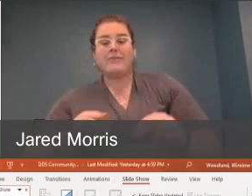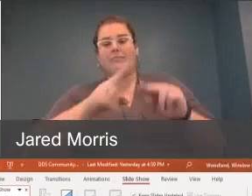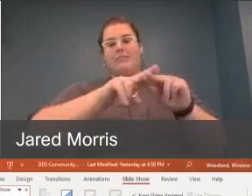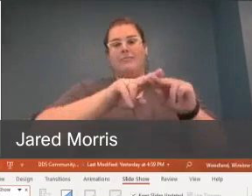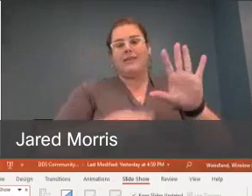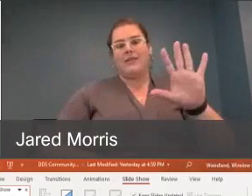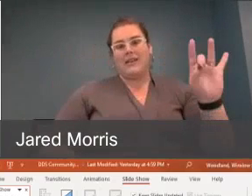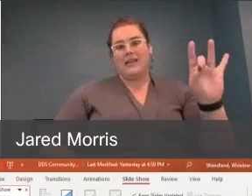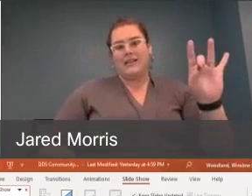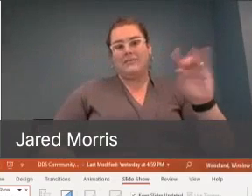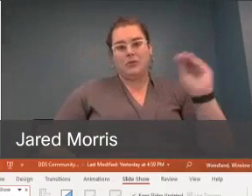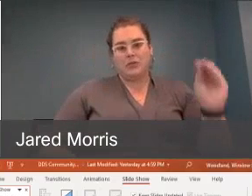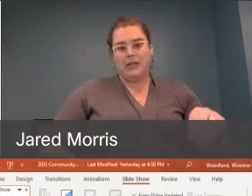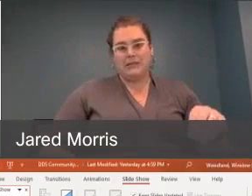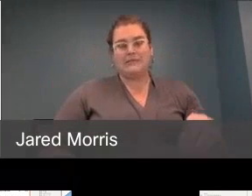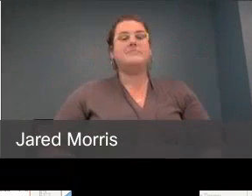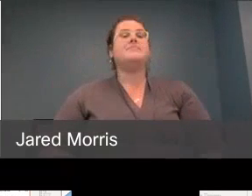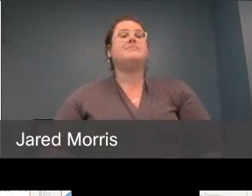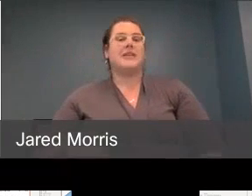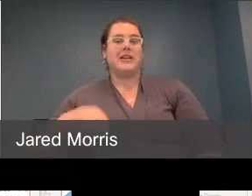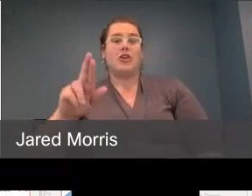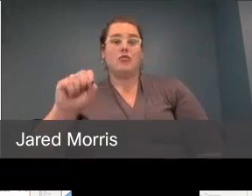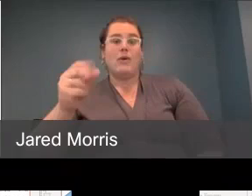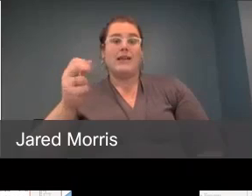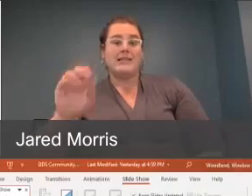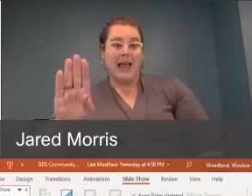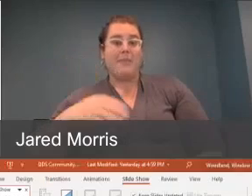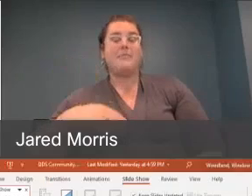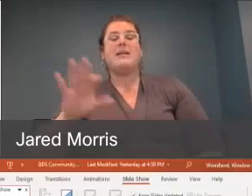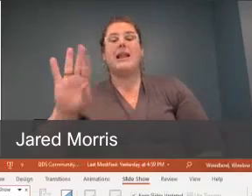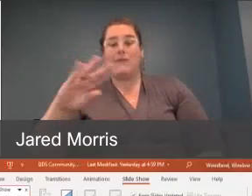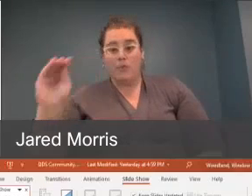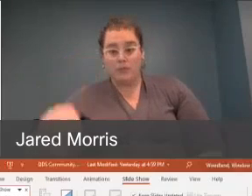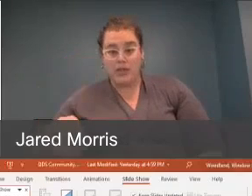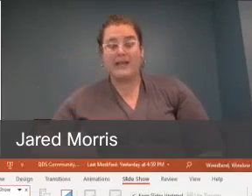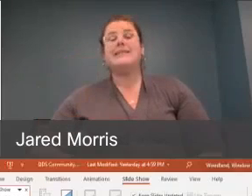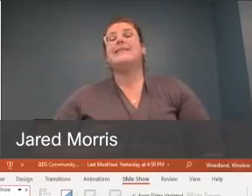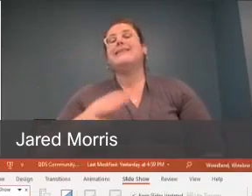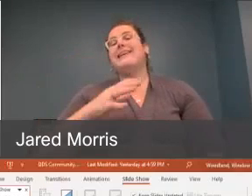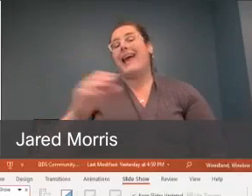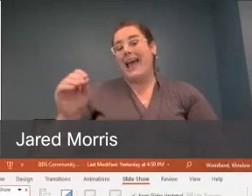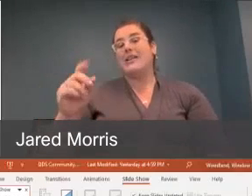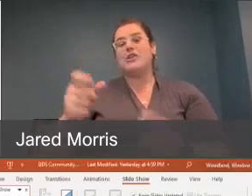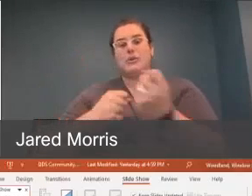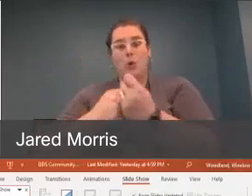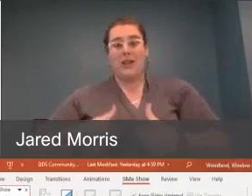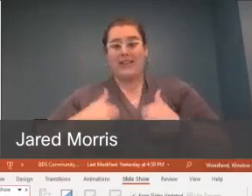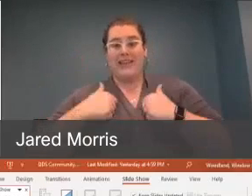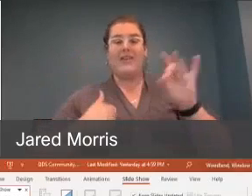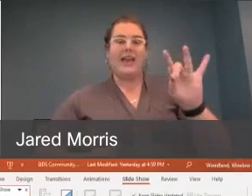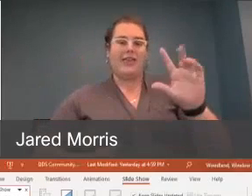we're standing steady at 94%. In supported living, we're standing steady at 83%. And provider